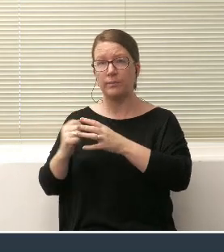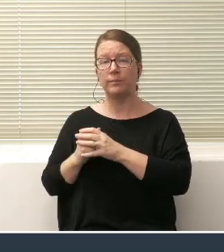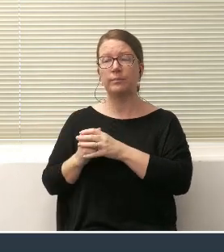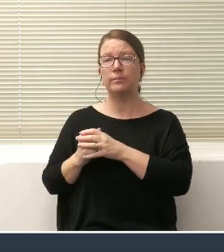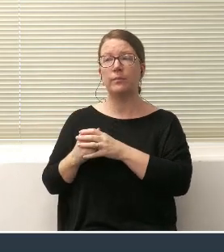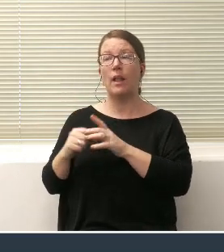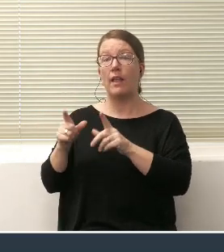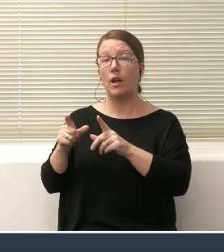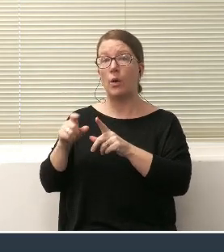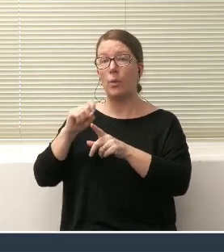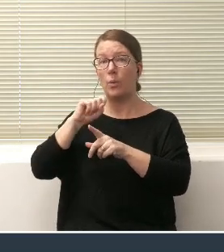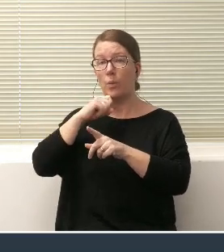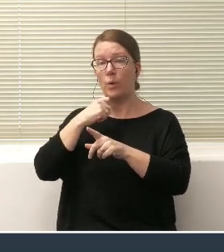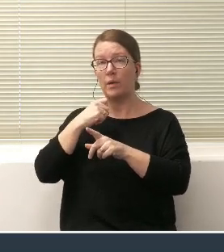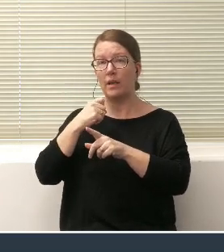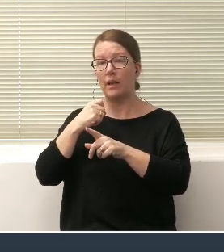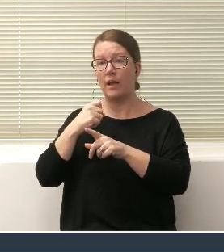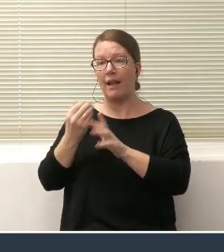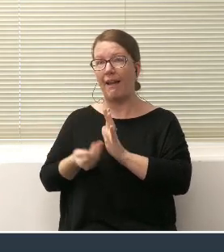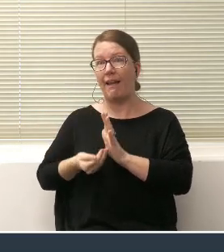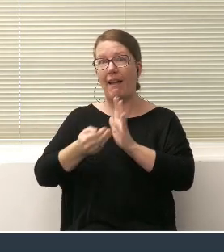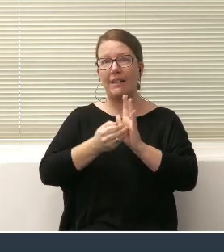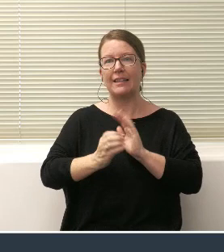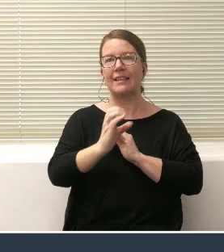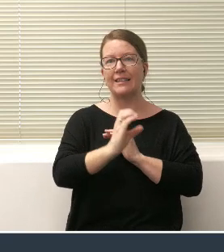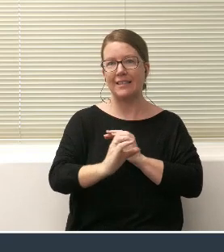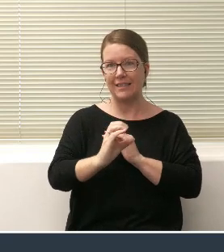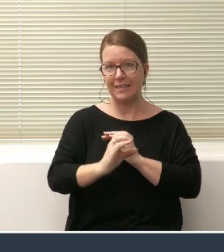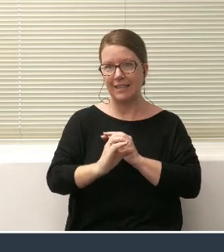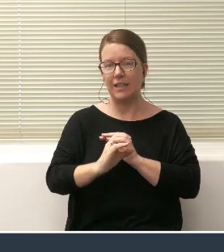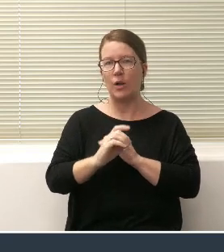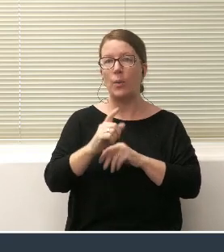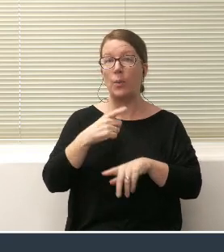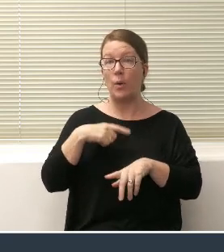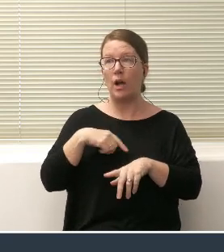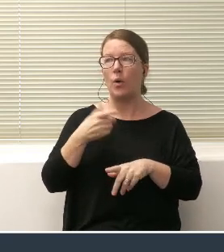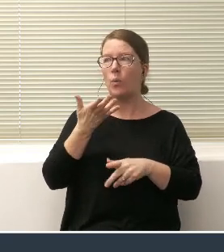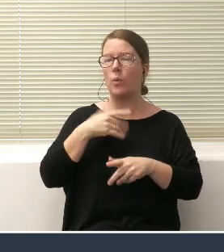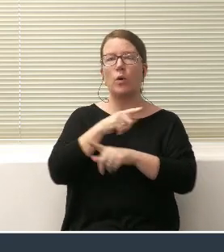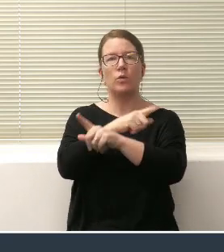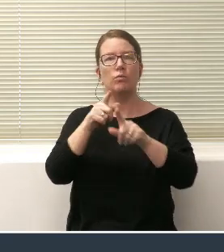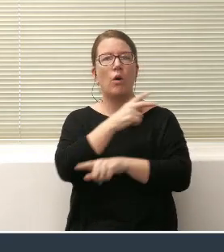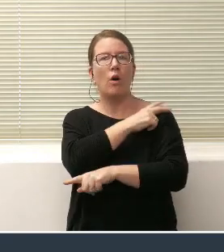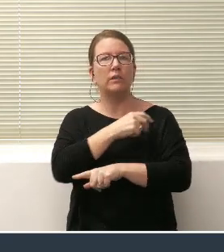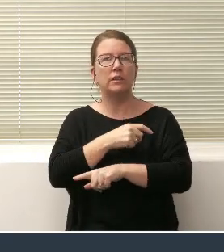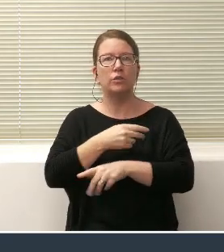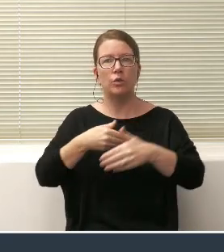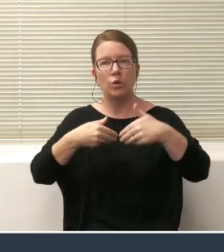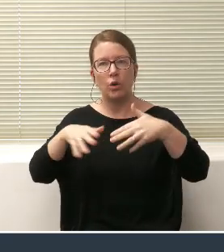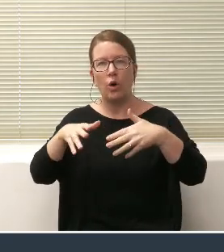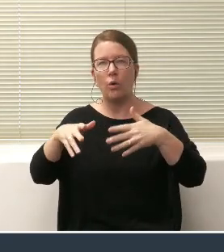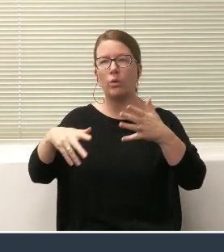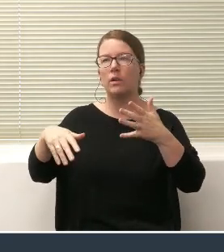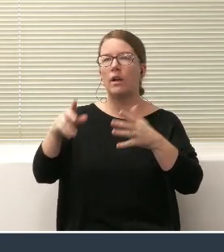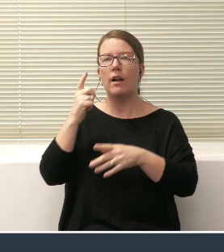Place, and that we add a C to direct officers to develop a procurement approach to be